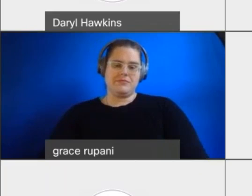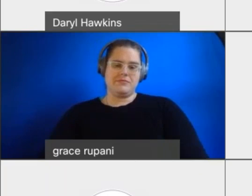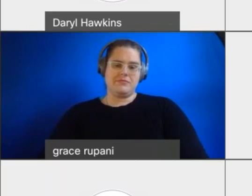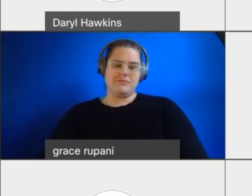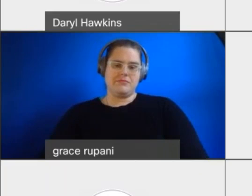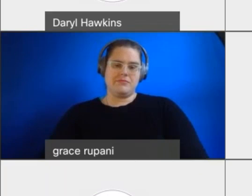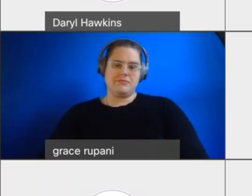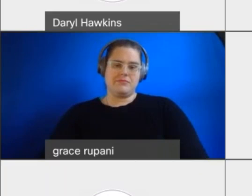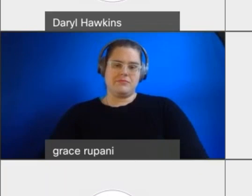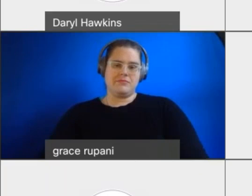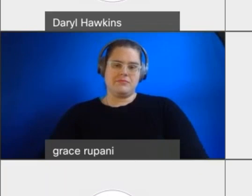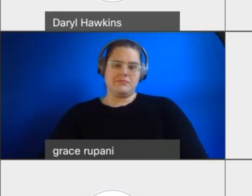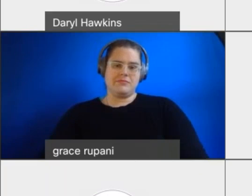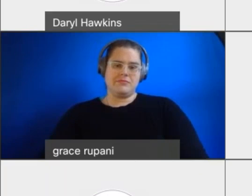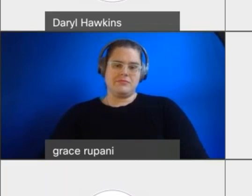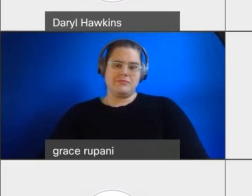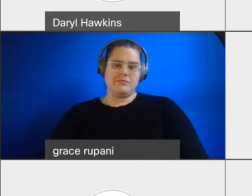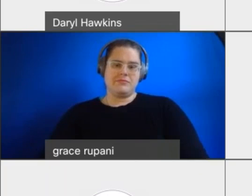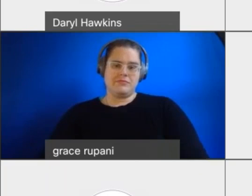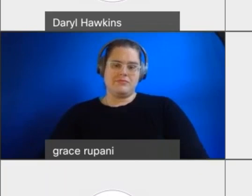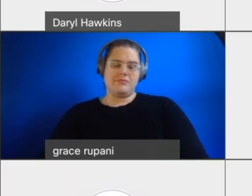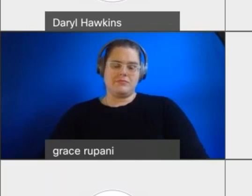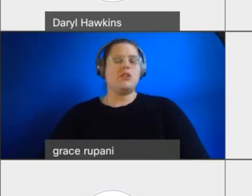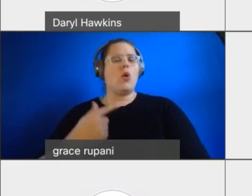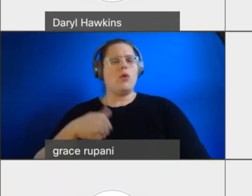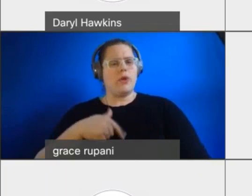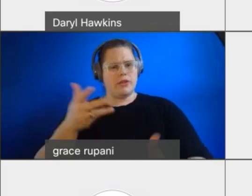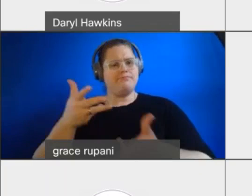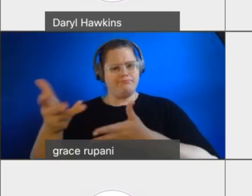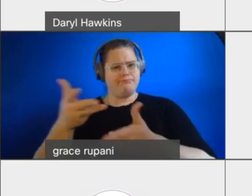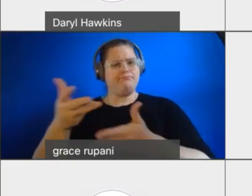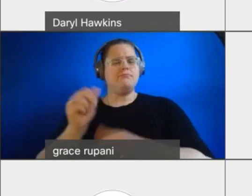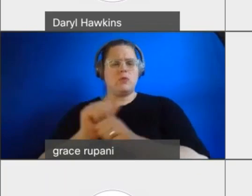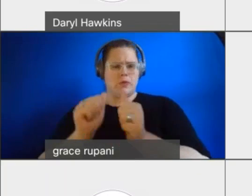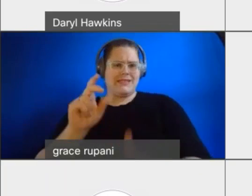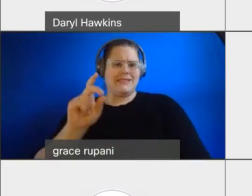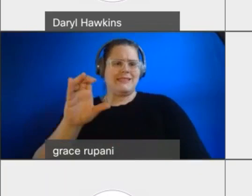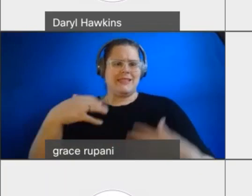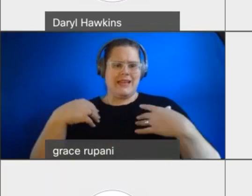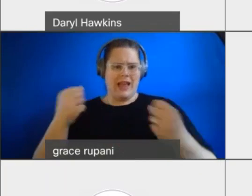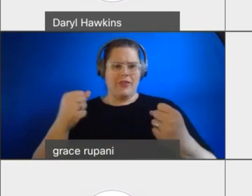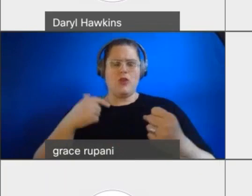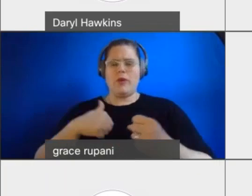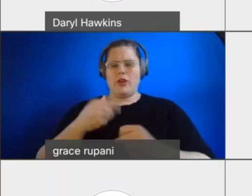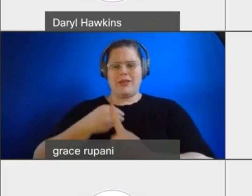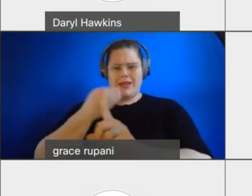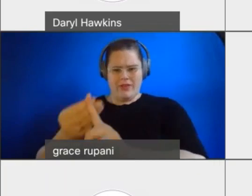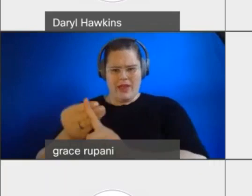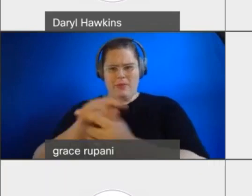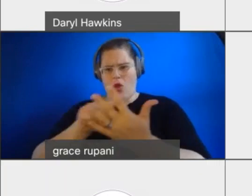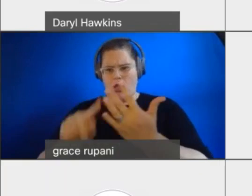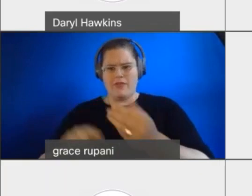So we are working with DC Health. We're providing them with all of our numbers so that as they try and make